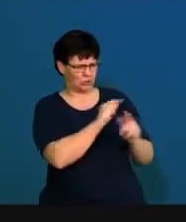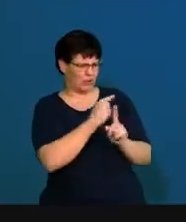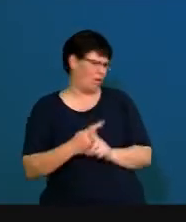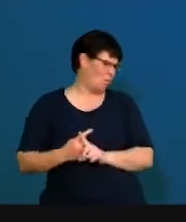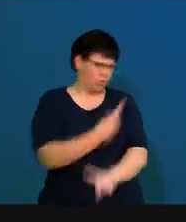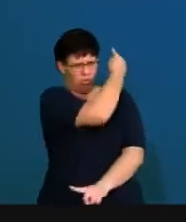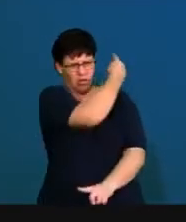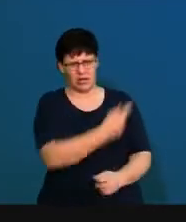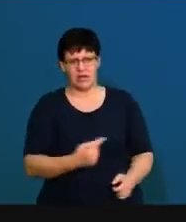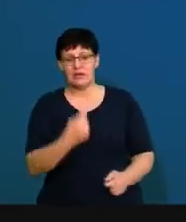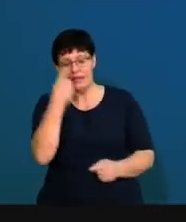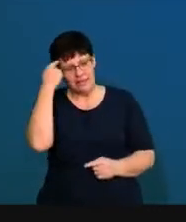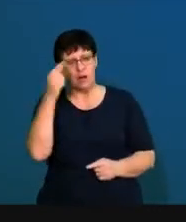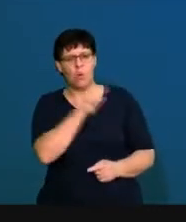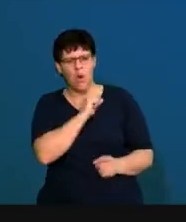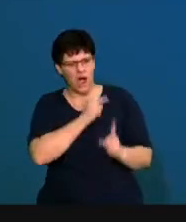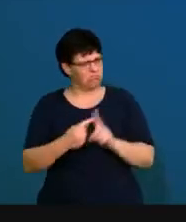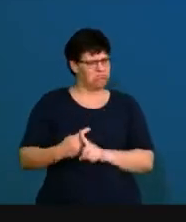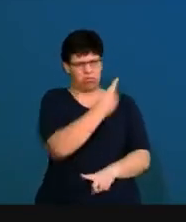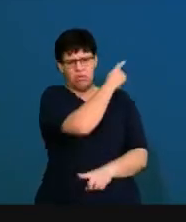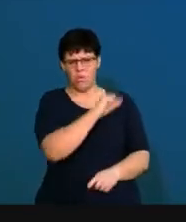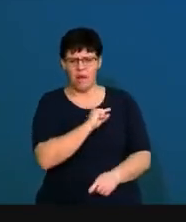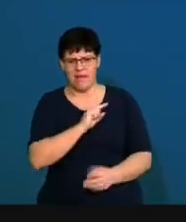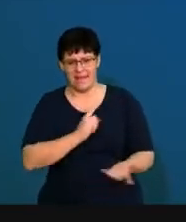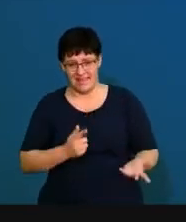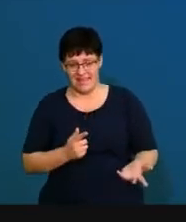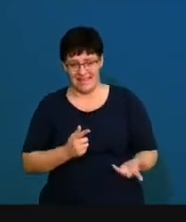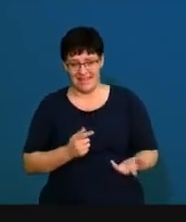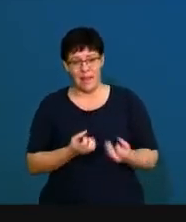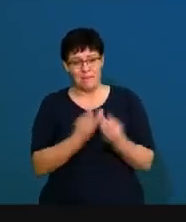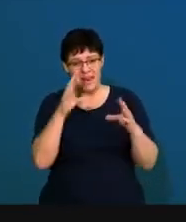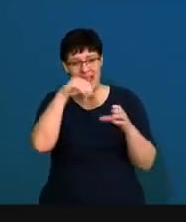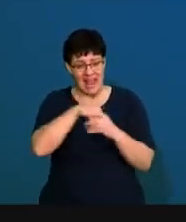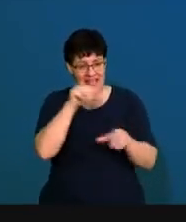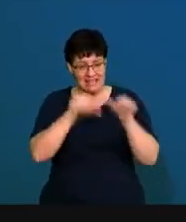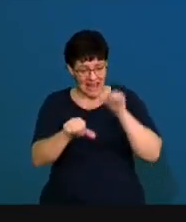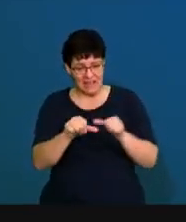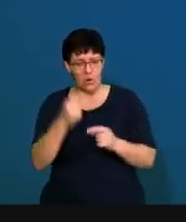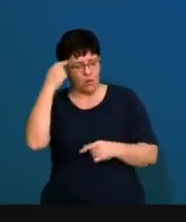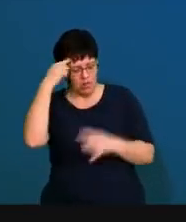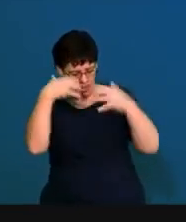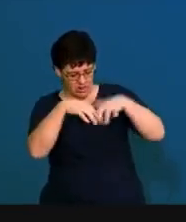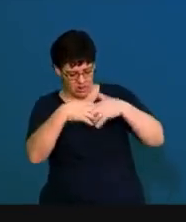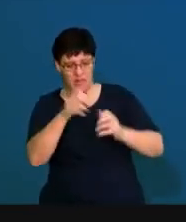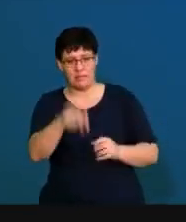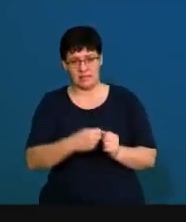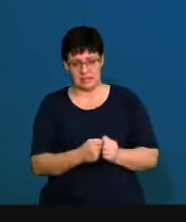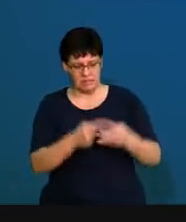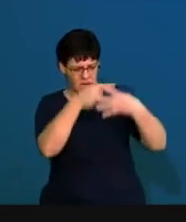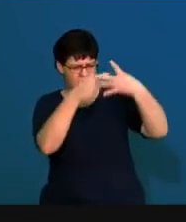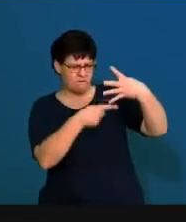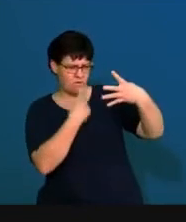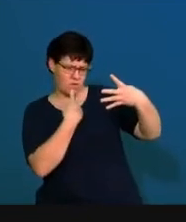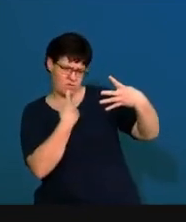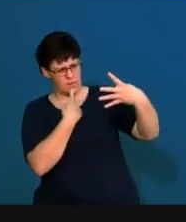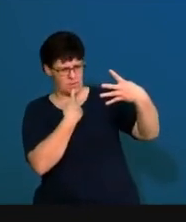about the reason why they are incorrect, because there's a lot of thinking in science. And then, while given the 4 options, try